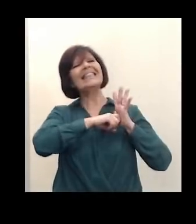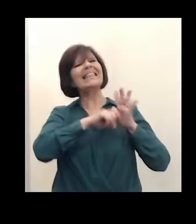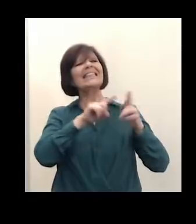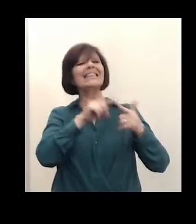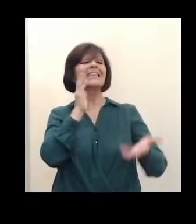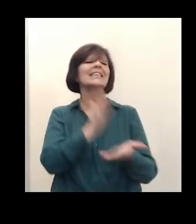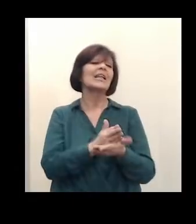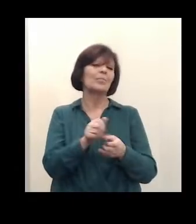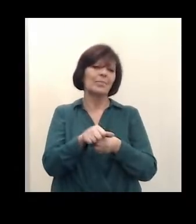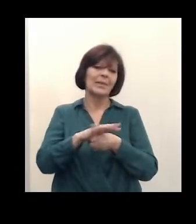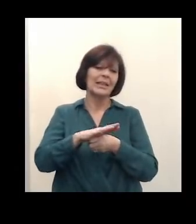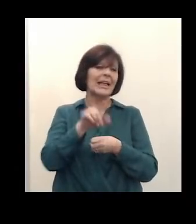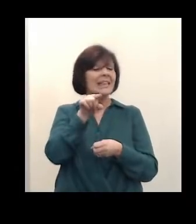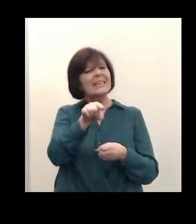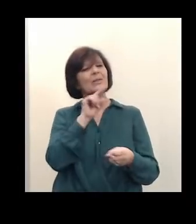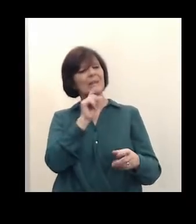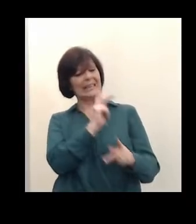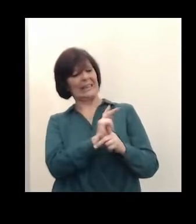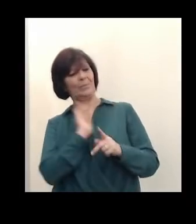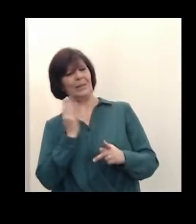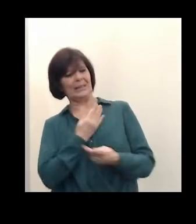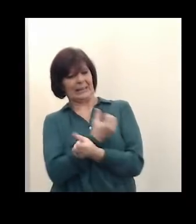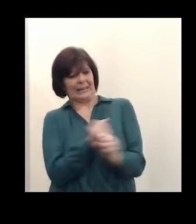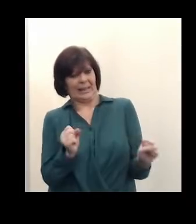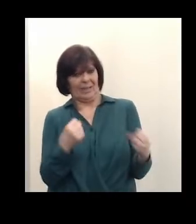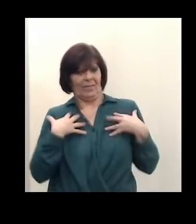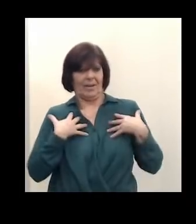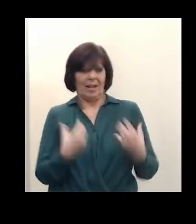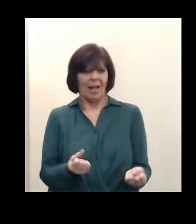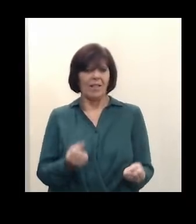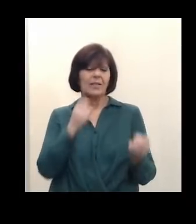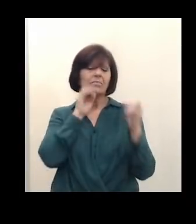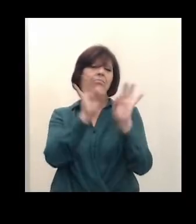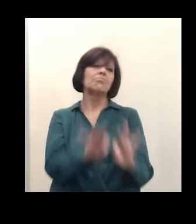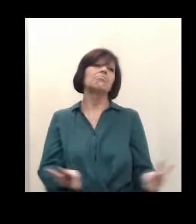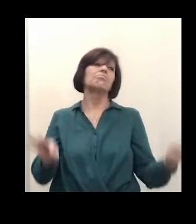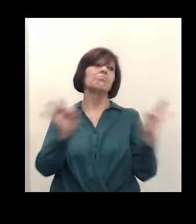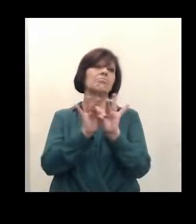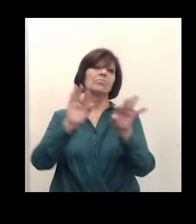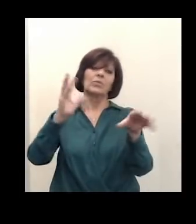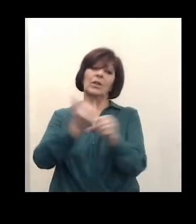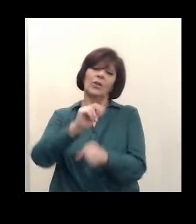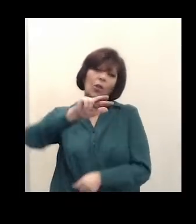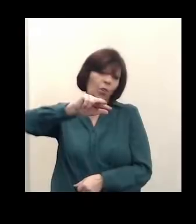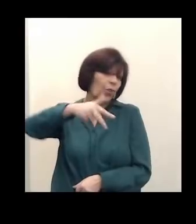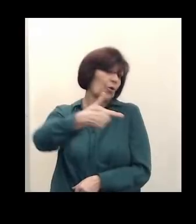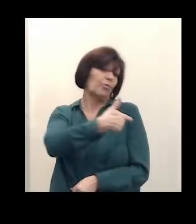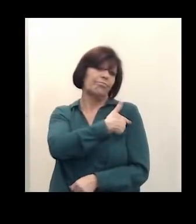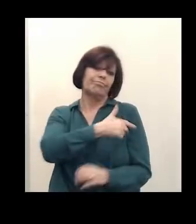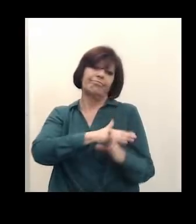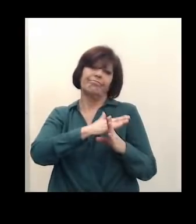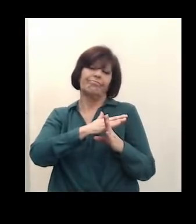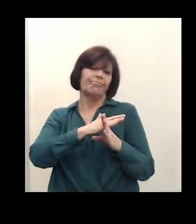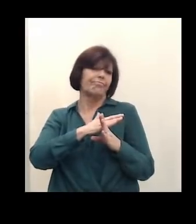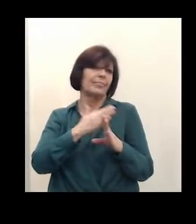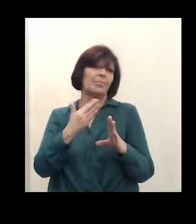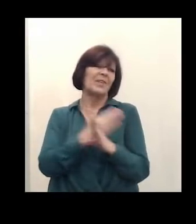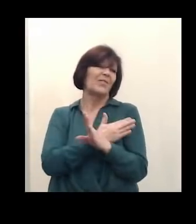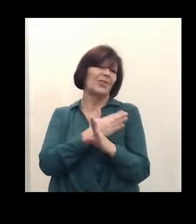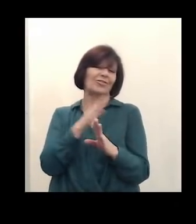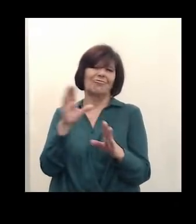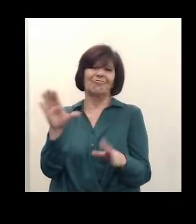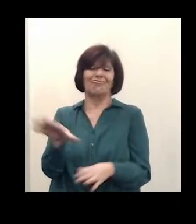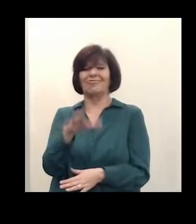and healthy, and it's very critical that we all get that third dose, if possible, before we all convene in the Christmas holiday.